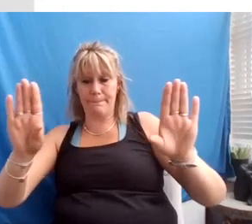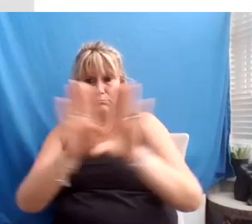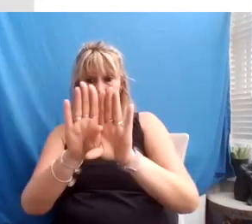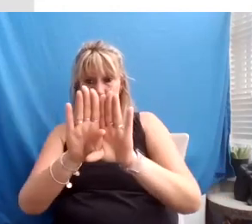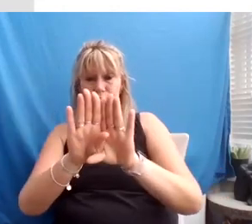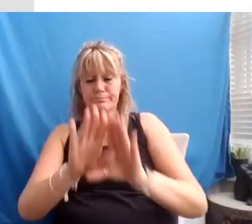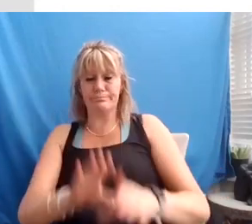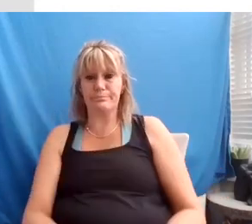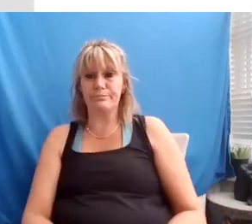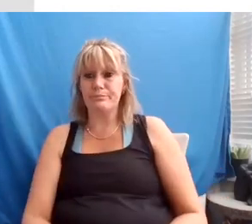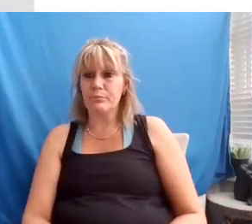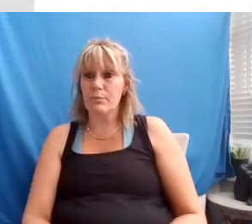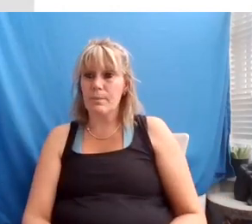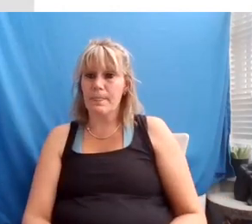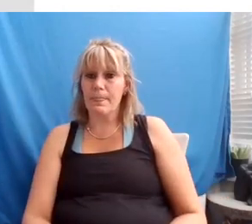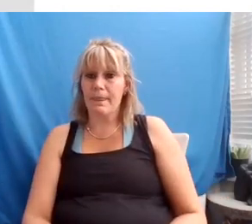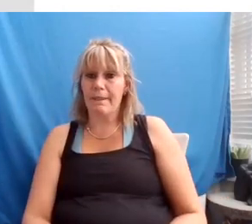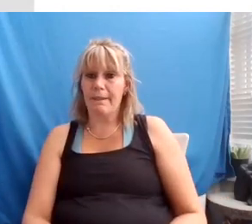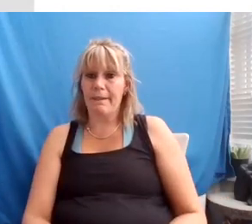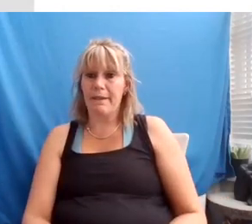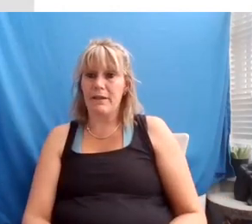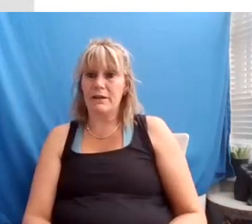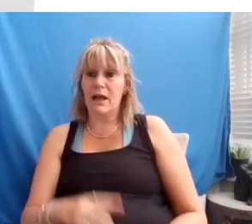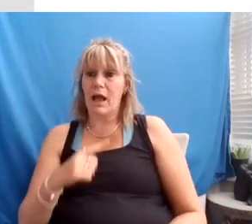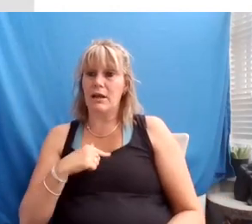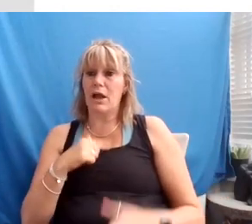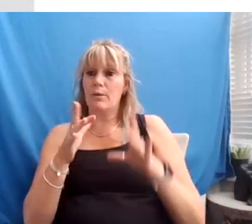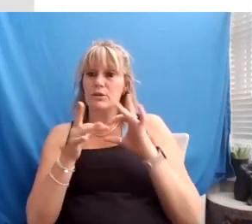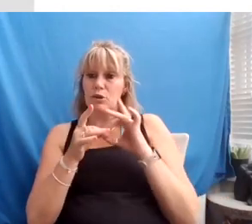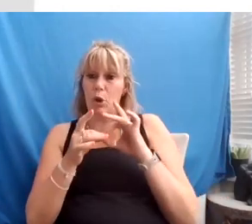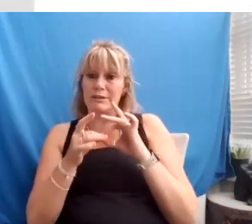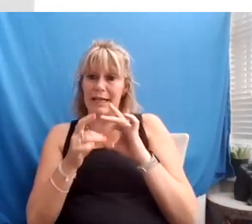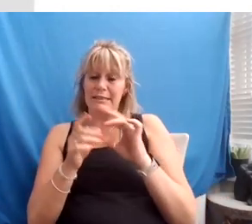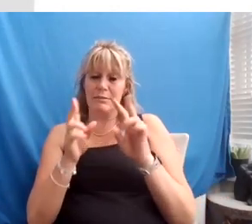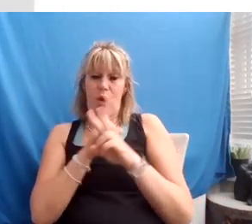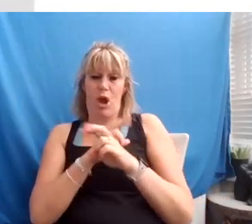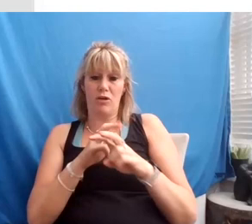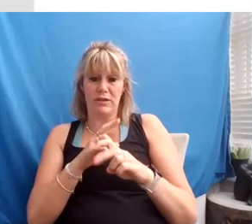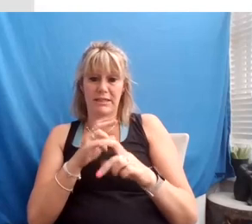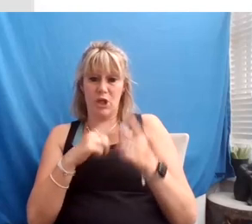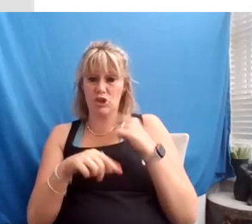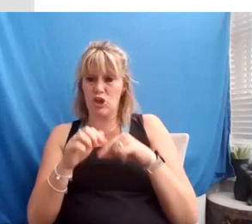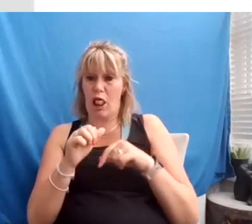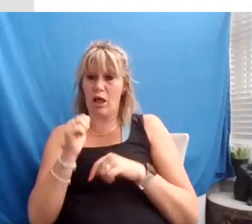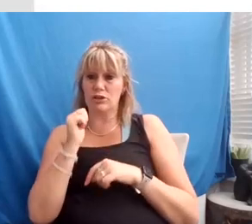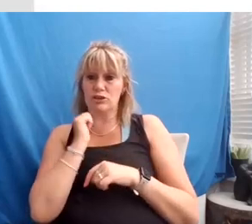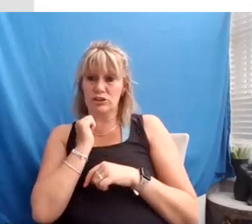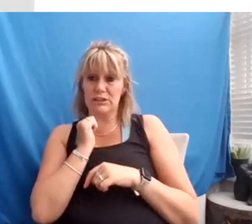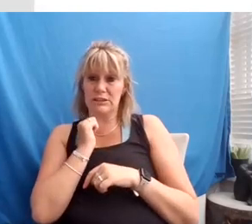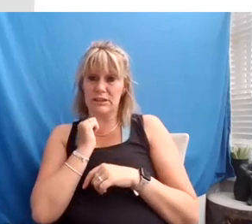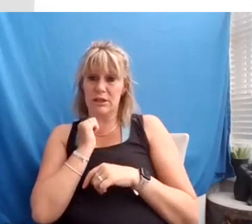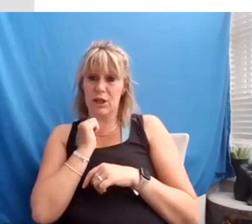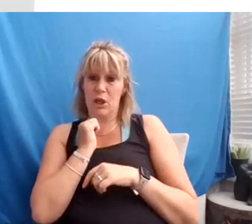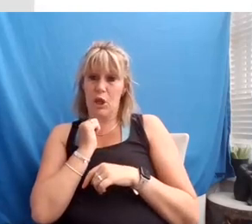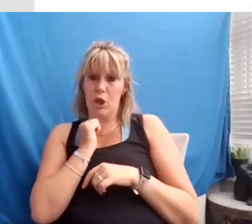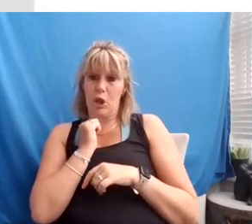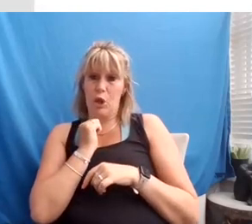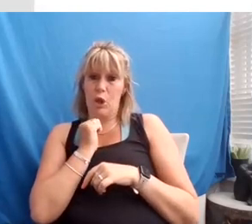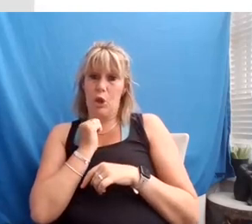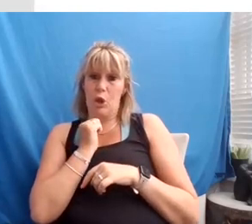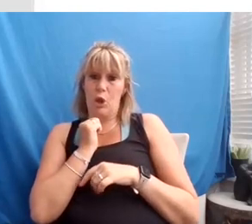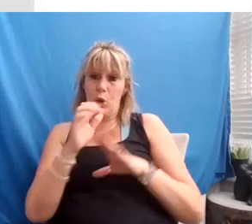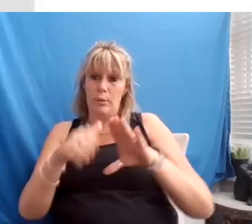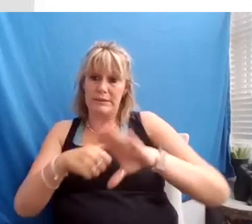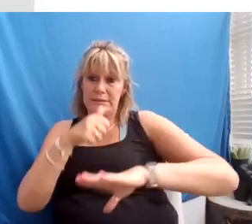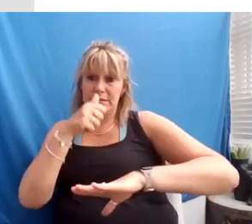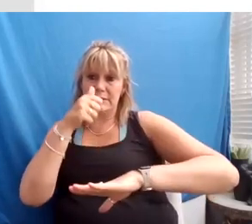And I was contacted by a researcher last year who was putting together a show called